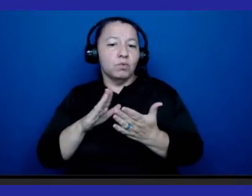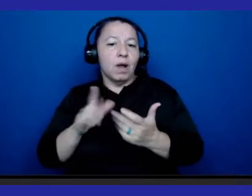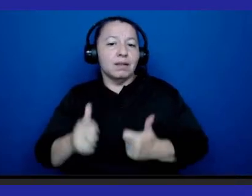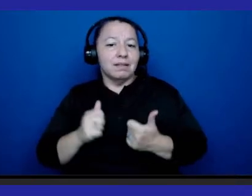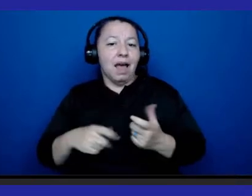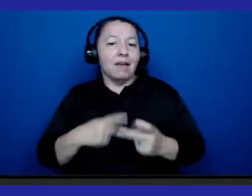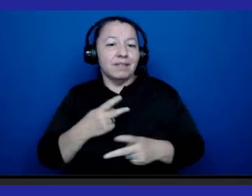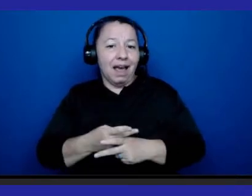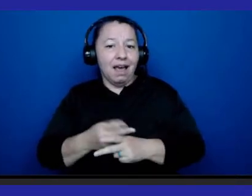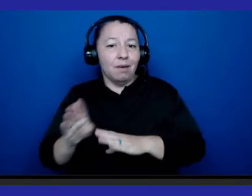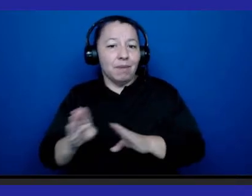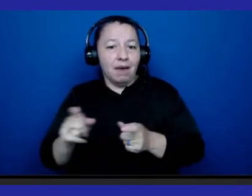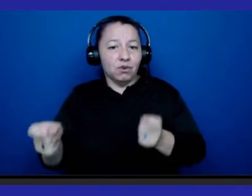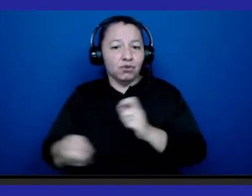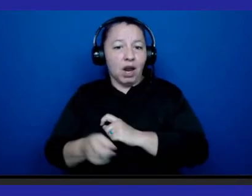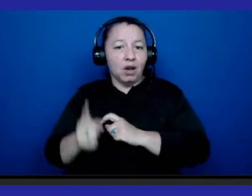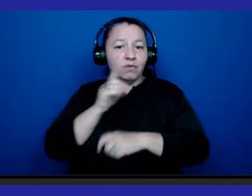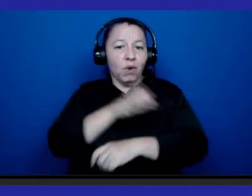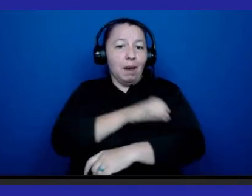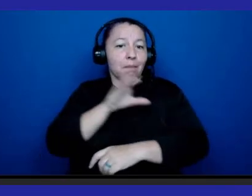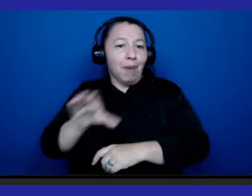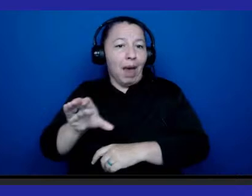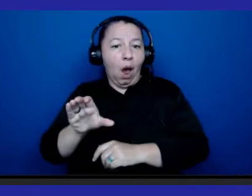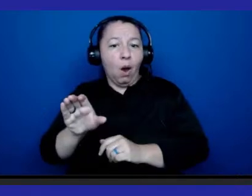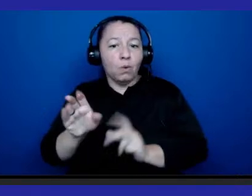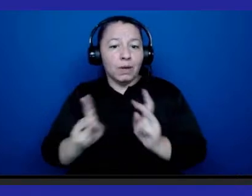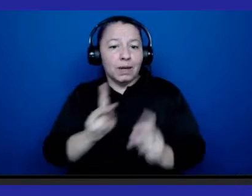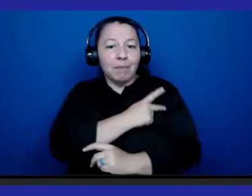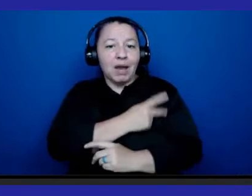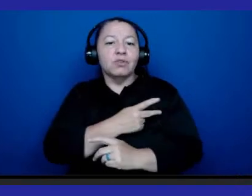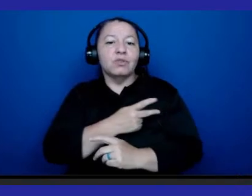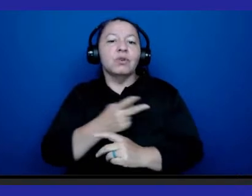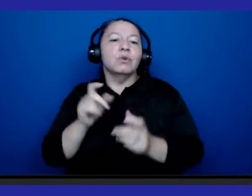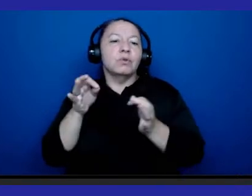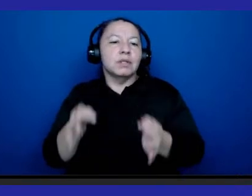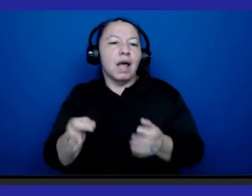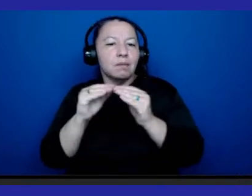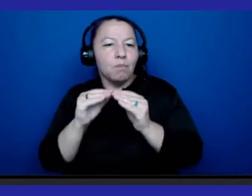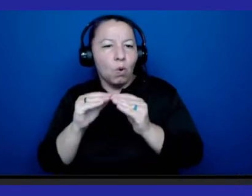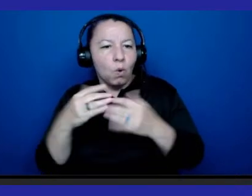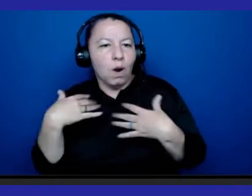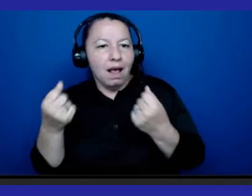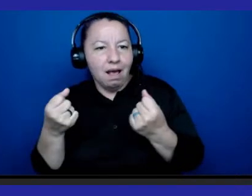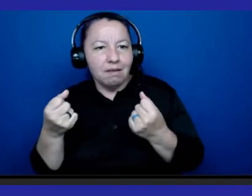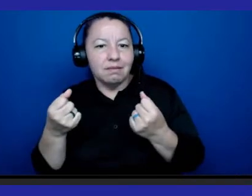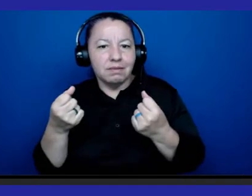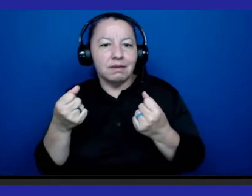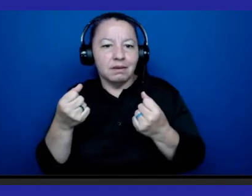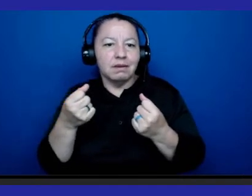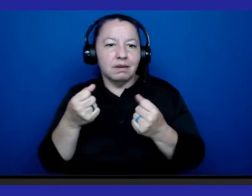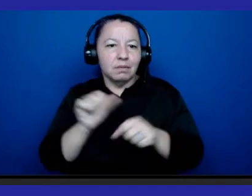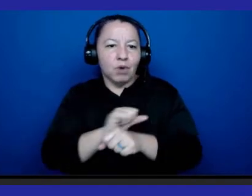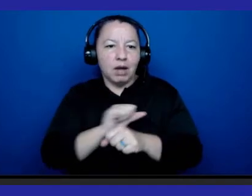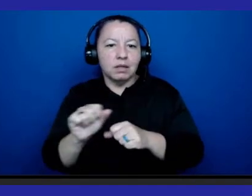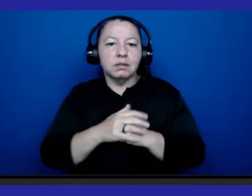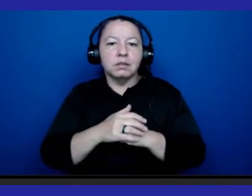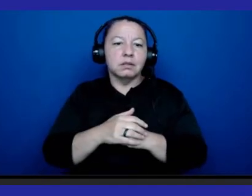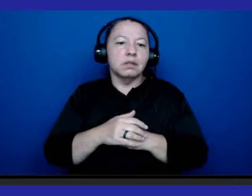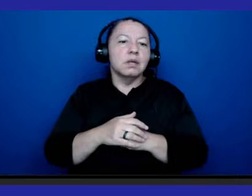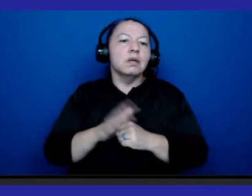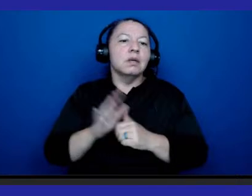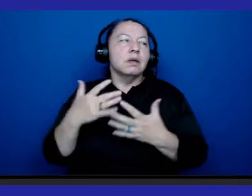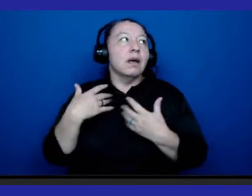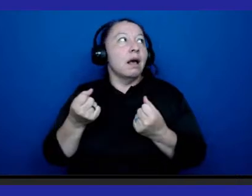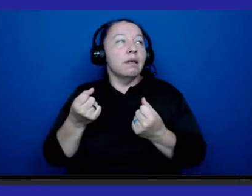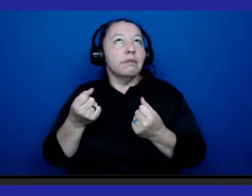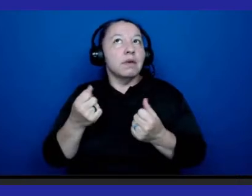move towards healthier practices. Next slide. And just to be Oh. clear, I think these are examples. This is